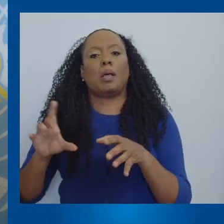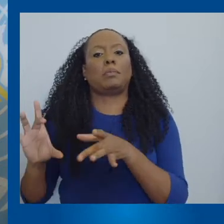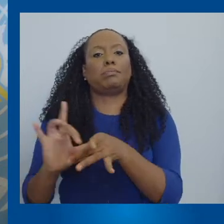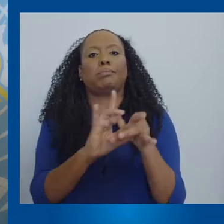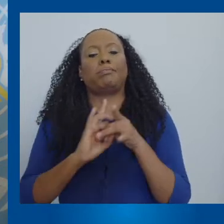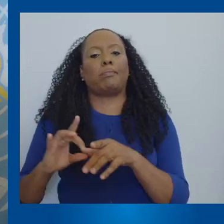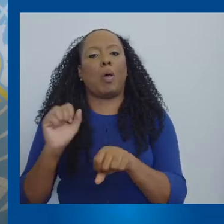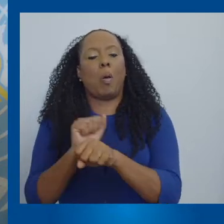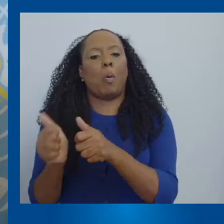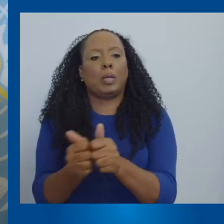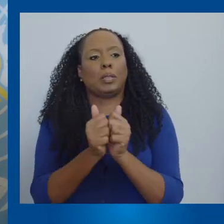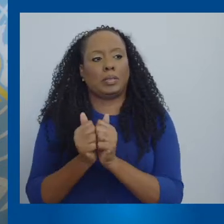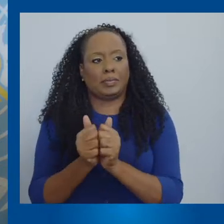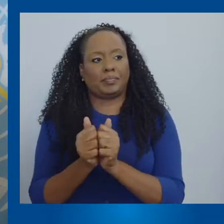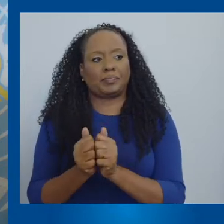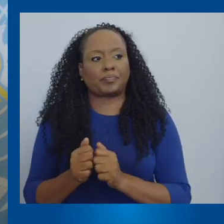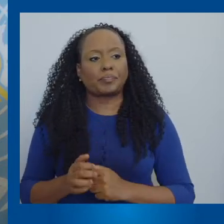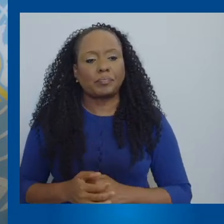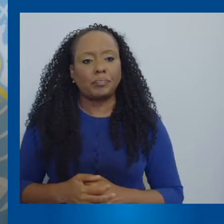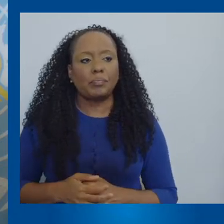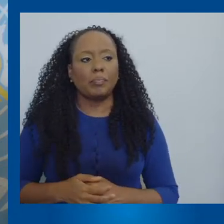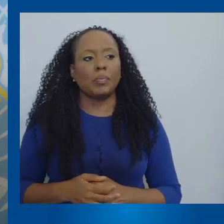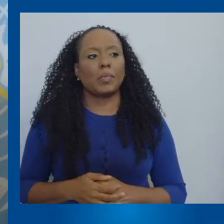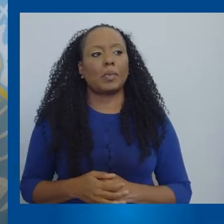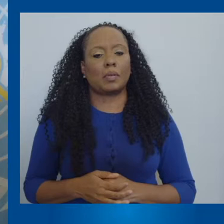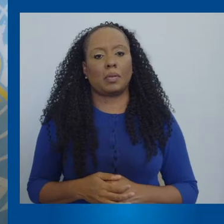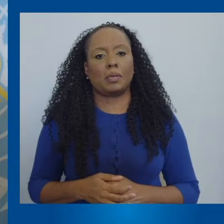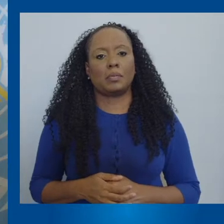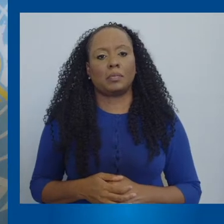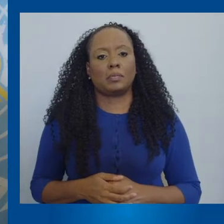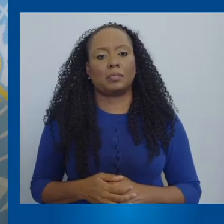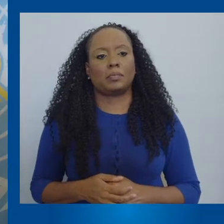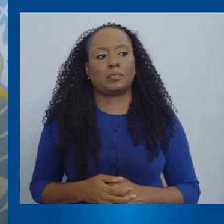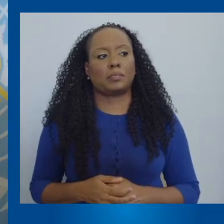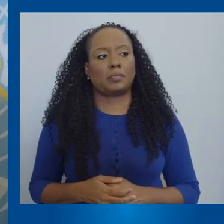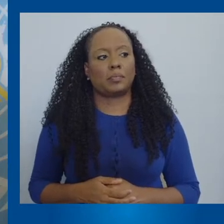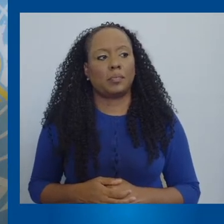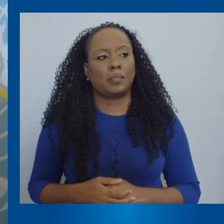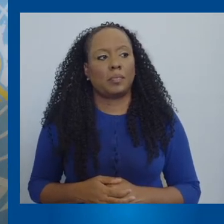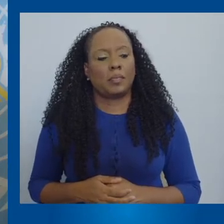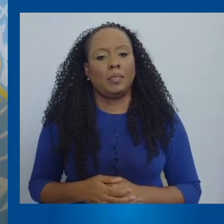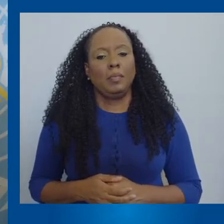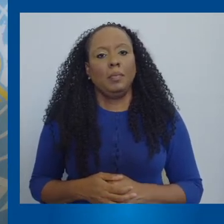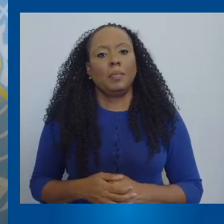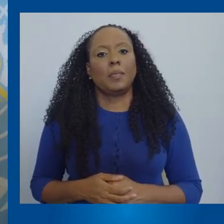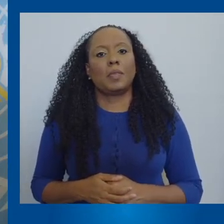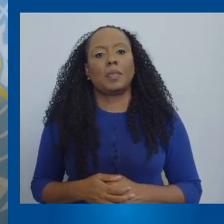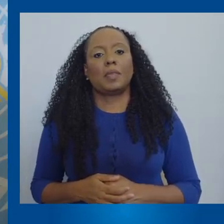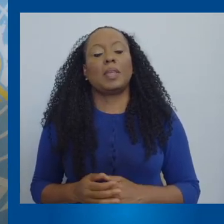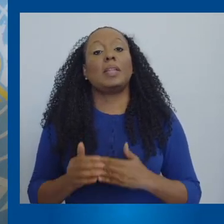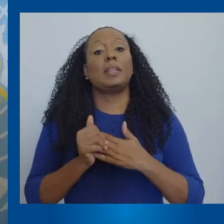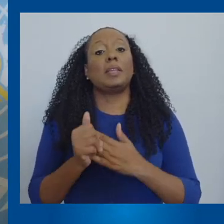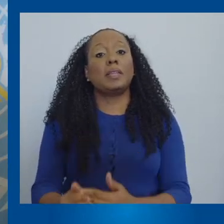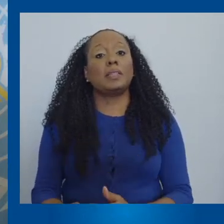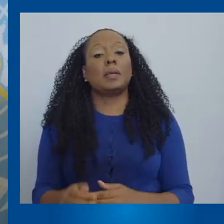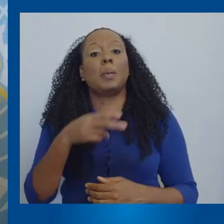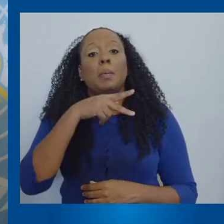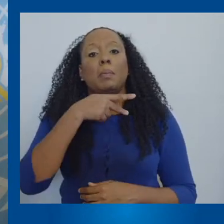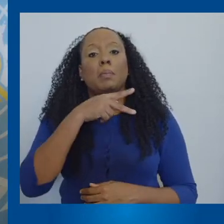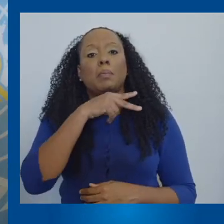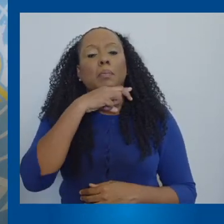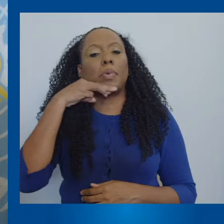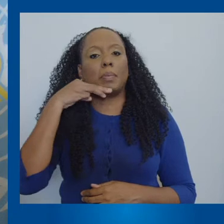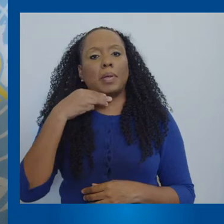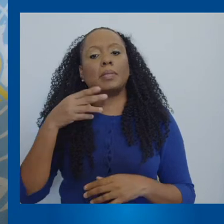AMR has developed in large part due to the leadership of Her Excellency Prime Minister Miramon Motley and through the Global Leaders